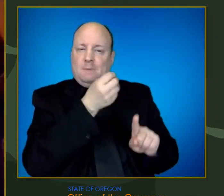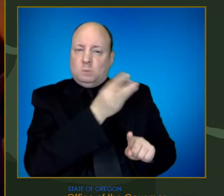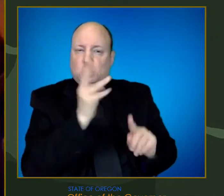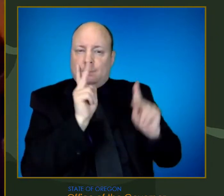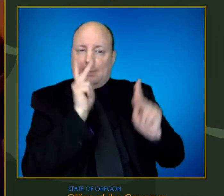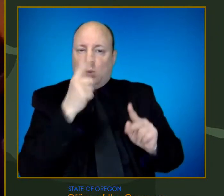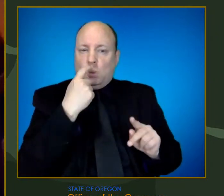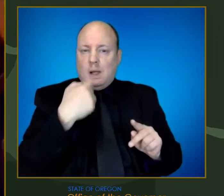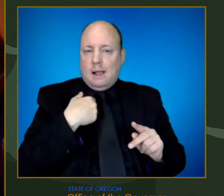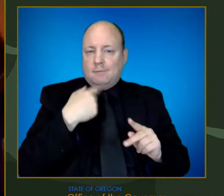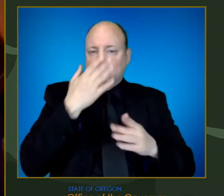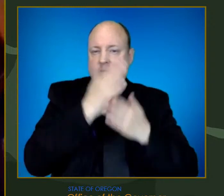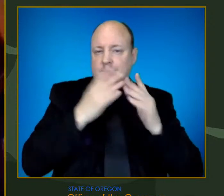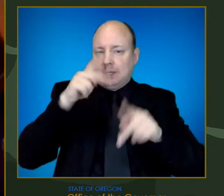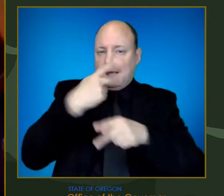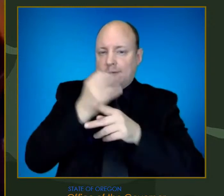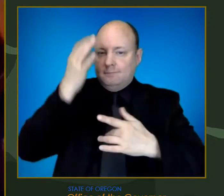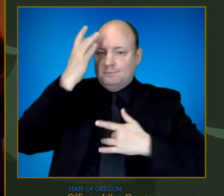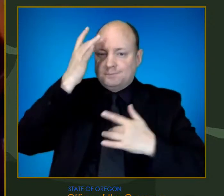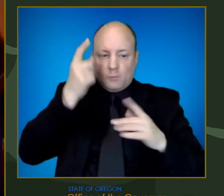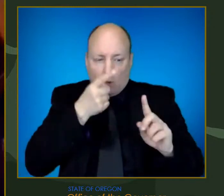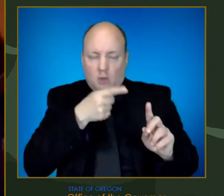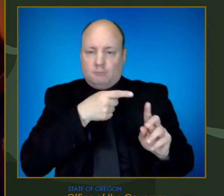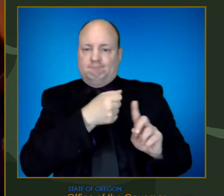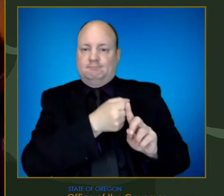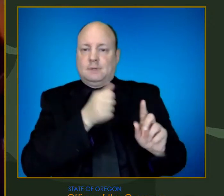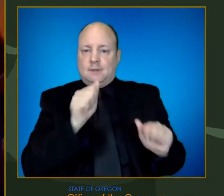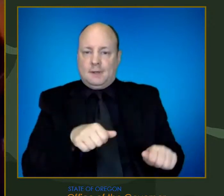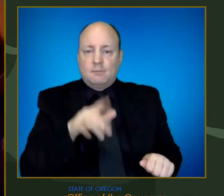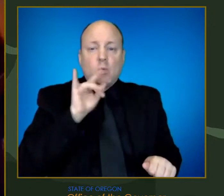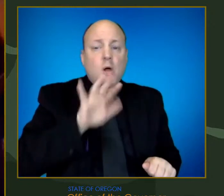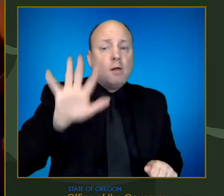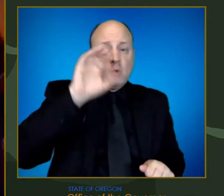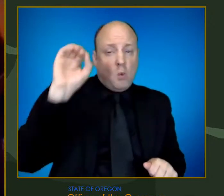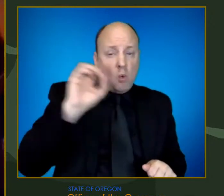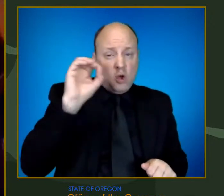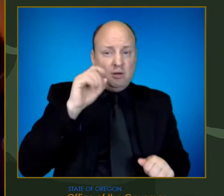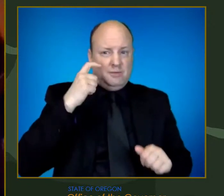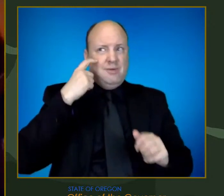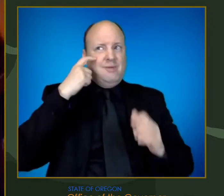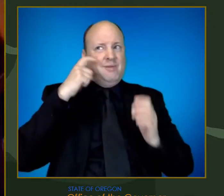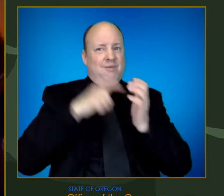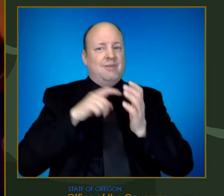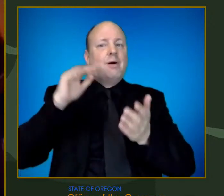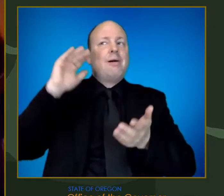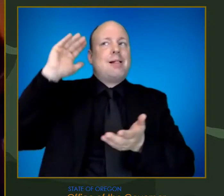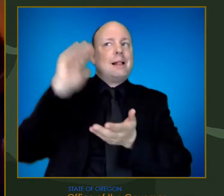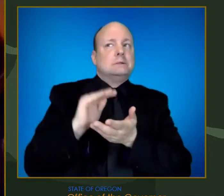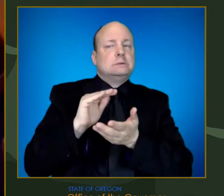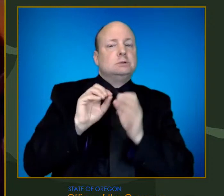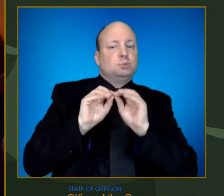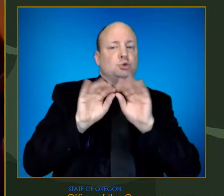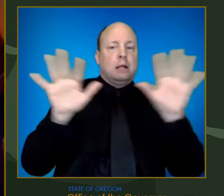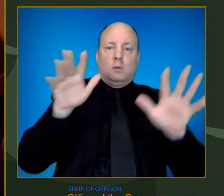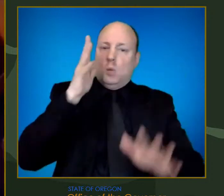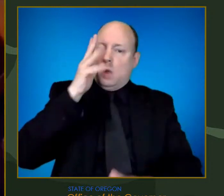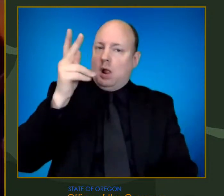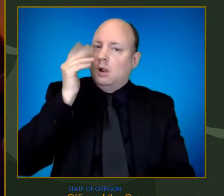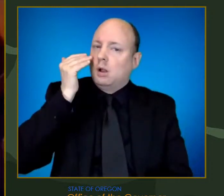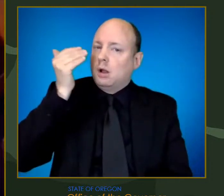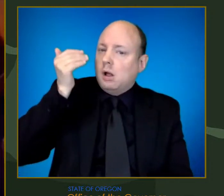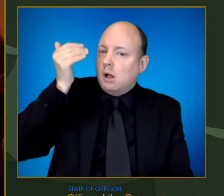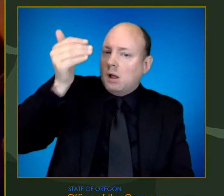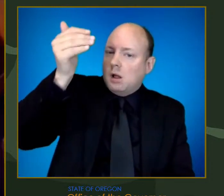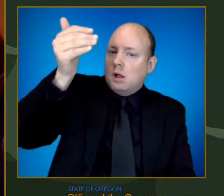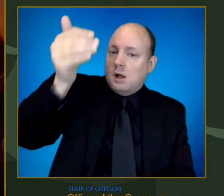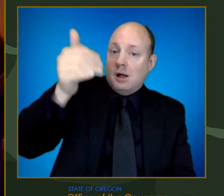for transmission and even less breakthrough cases. These vaccines that we have are highly effective at preventing disease and